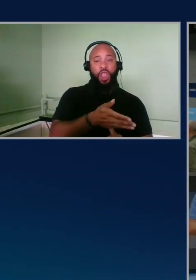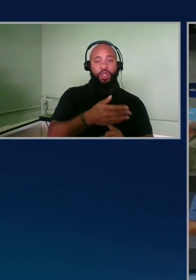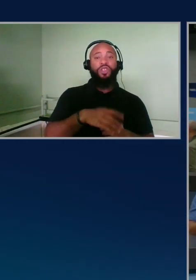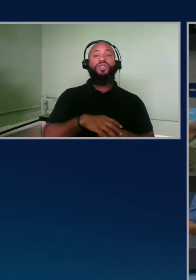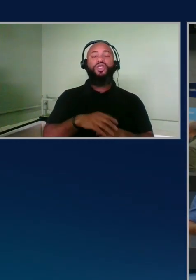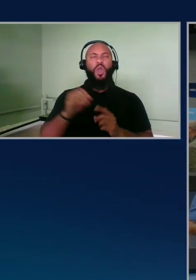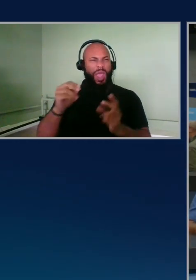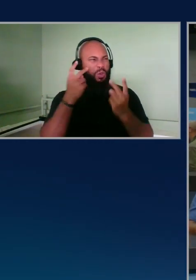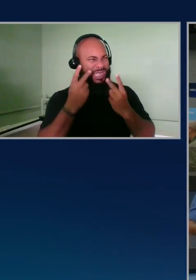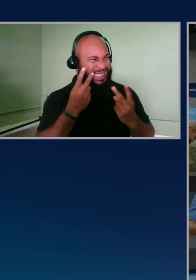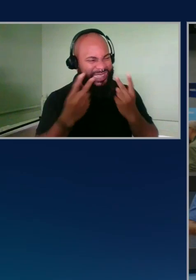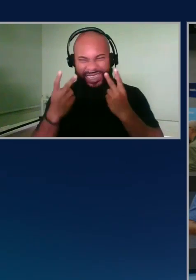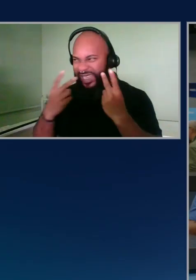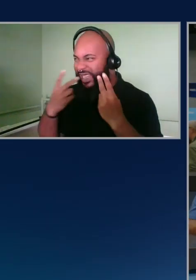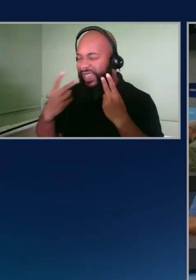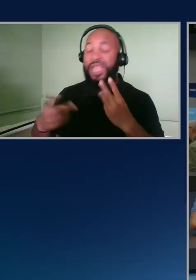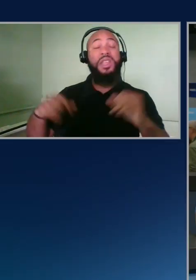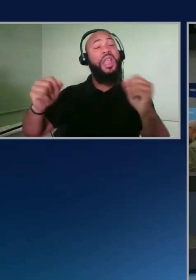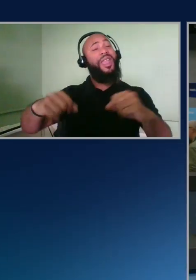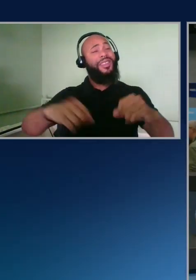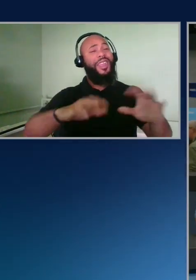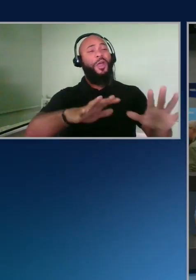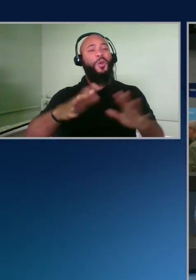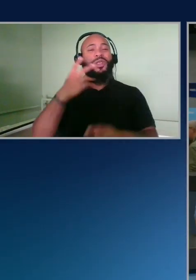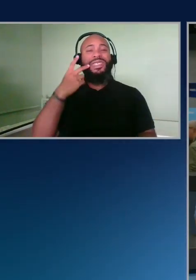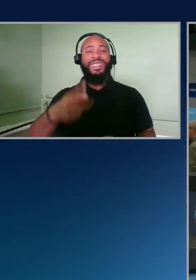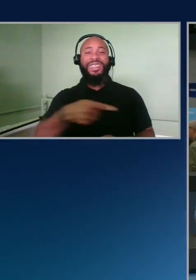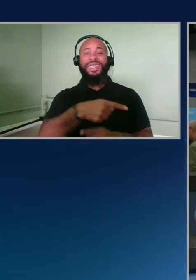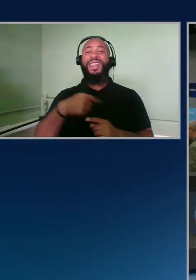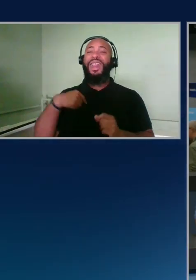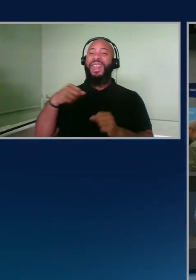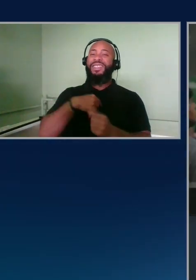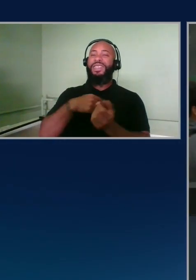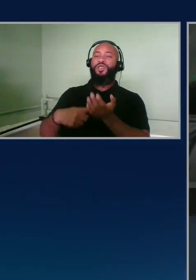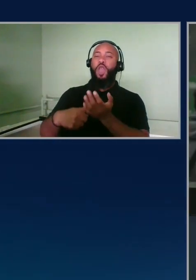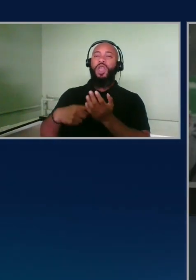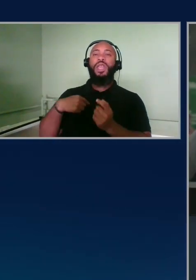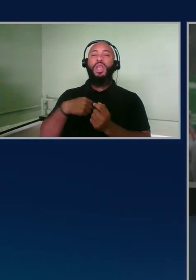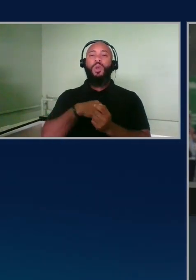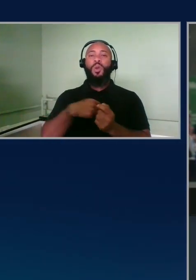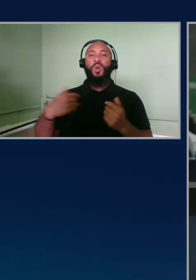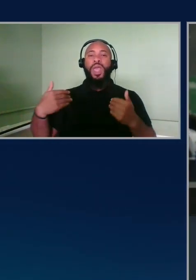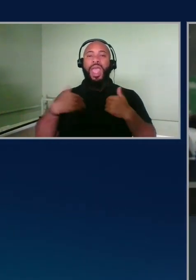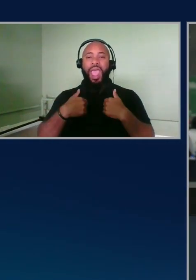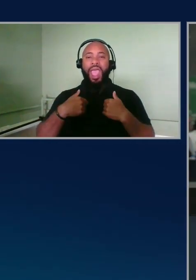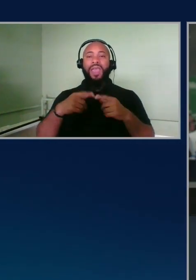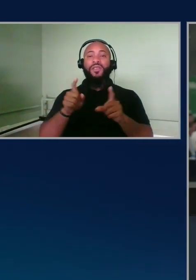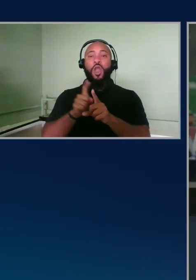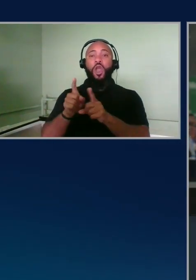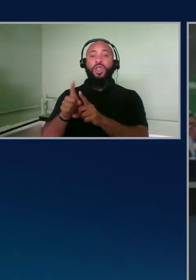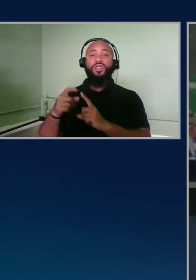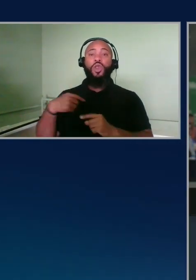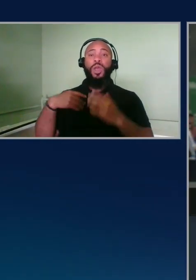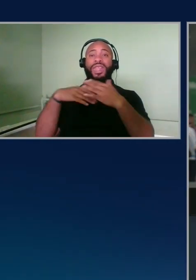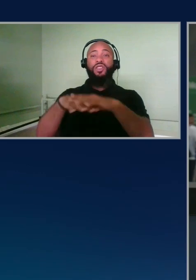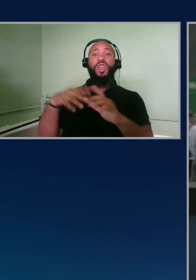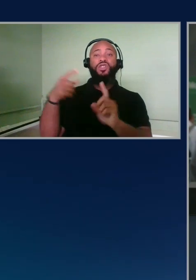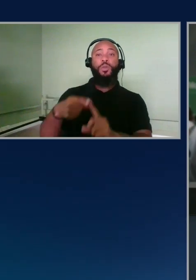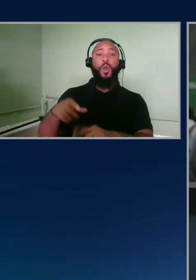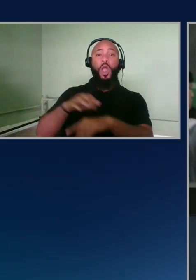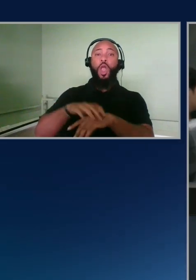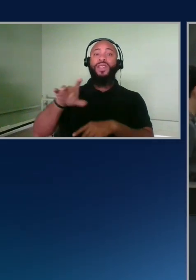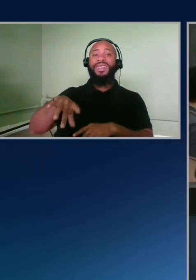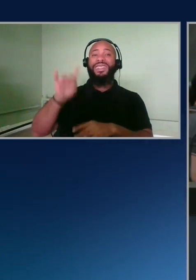related to using our query workbench. We also have an integration point on the discover pane. So most of the time when you go in and you're looking at your